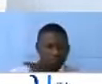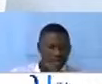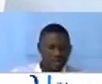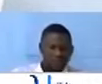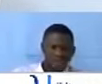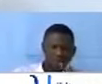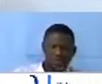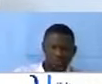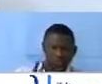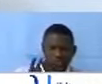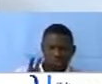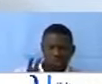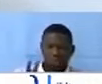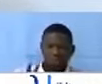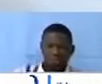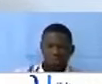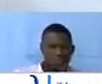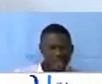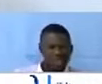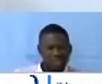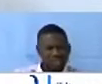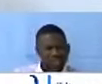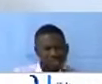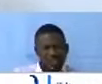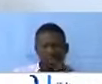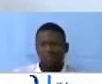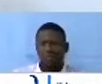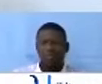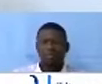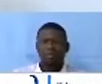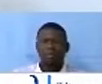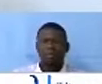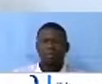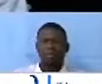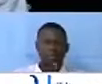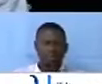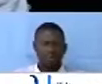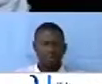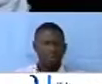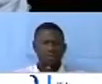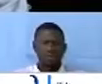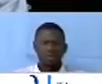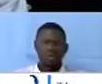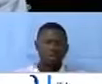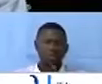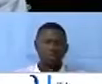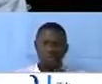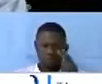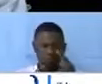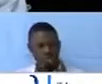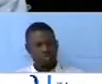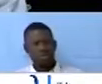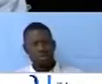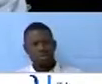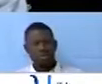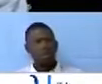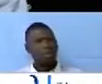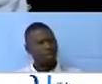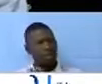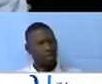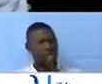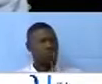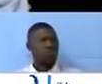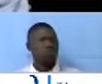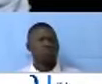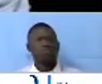logical explanation, it would look like they are being truthful. Ñoom de amul benn jokkalante bu ñu am ñu dul